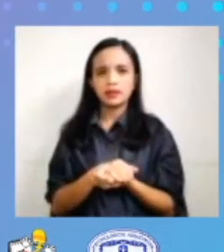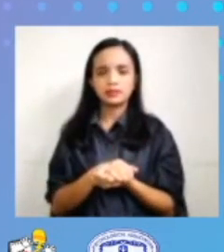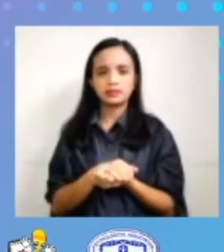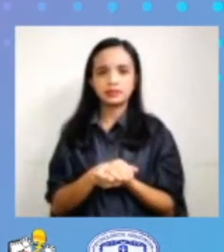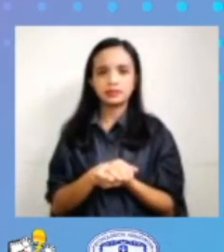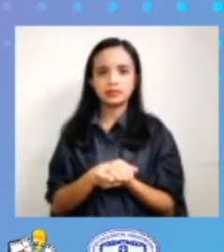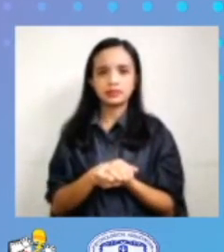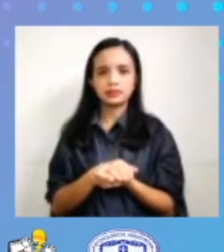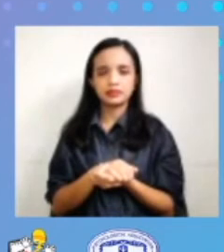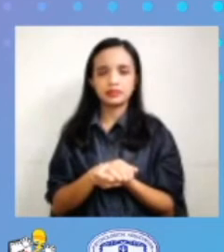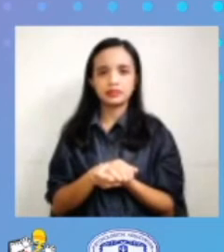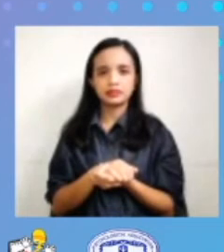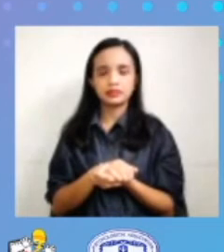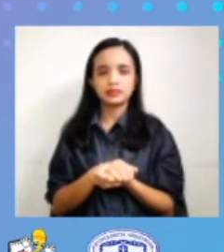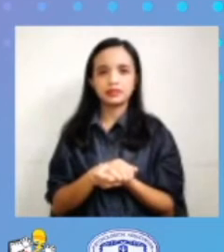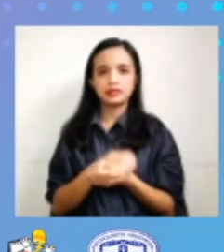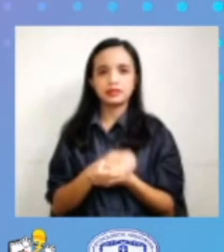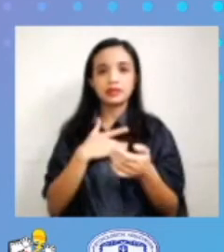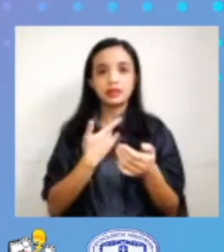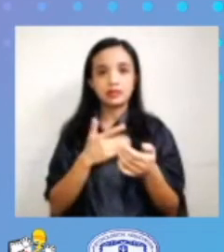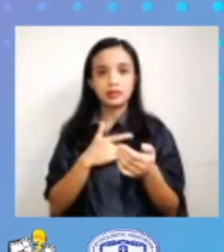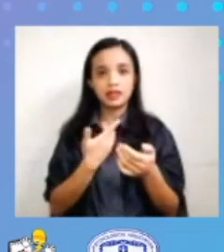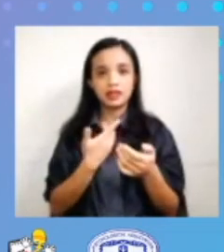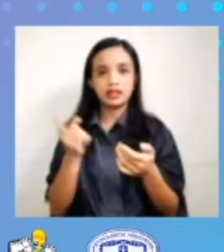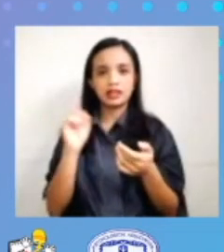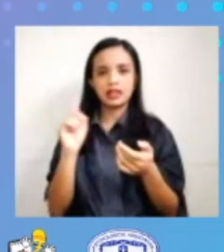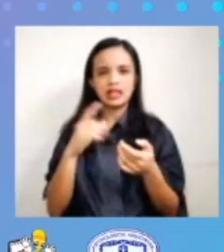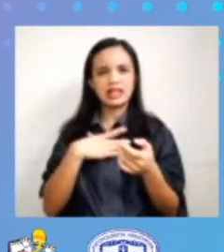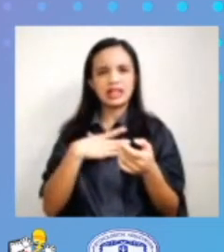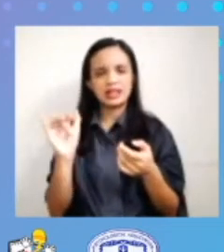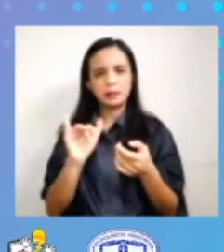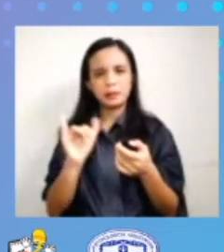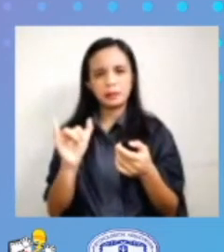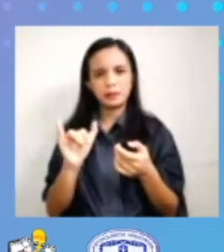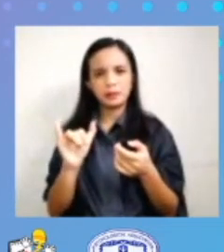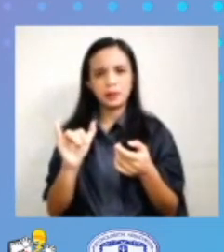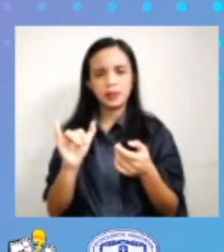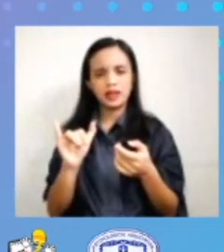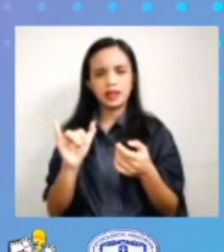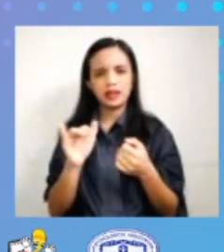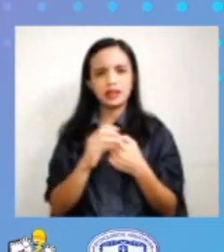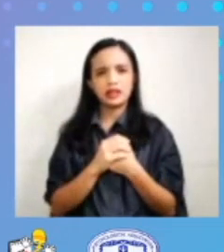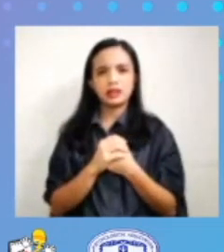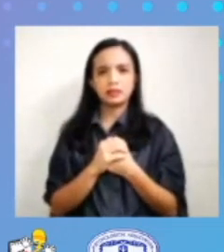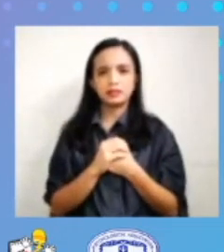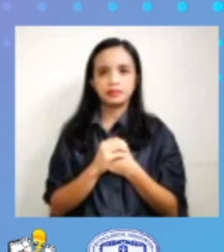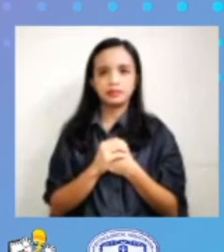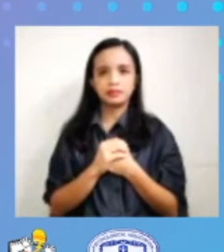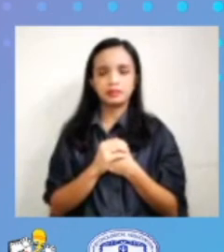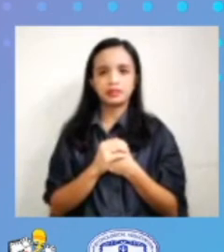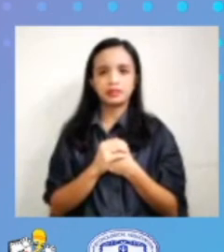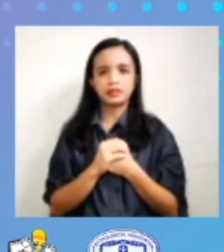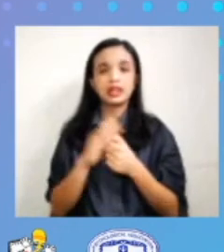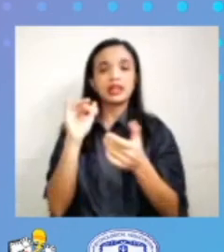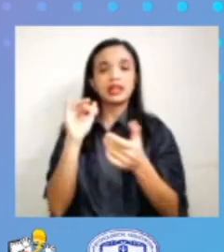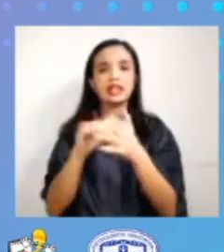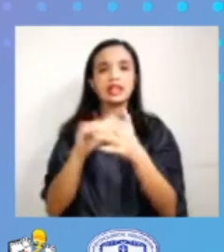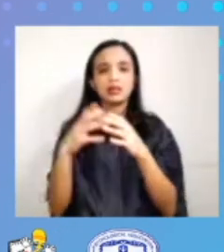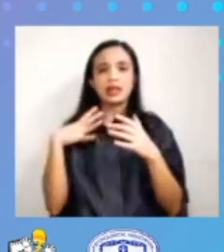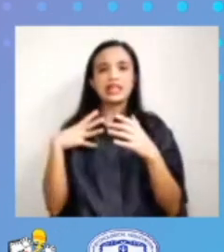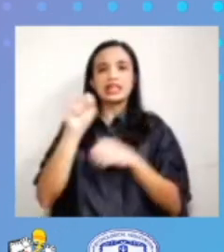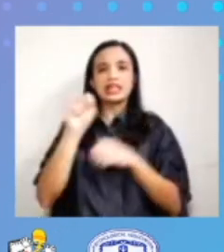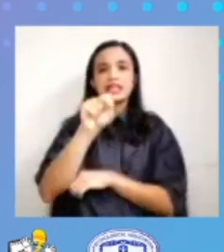like that, your mind cannot function well because the body or the brain interprets that